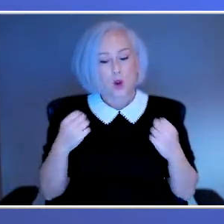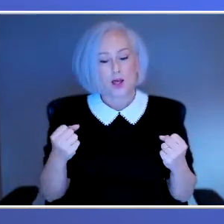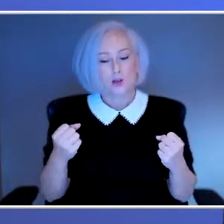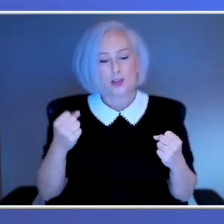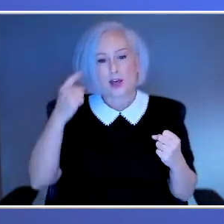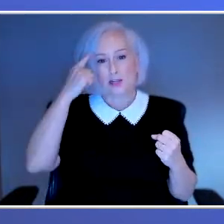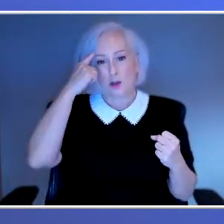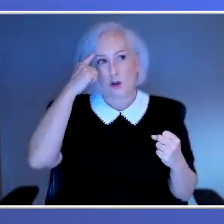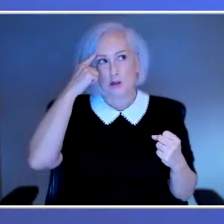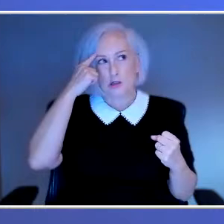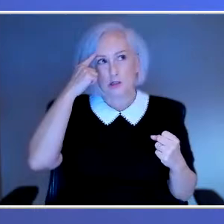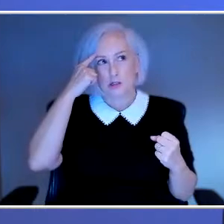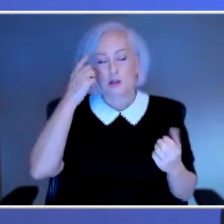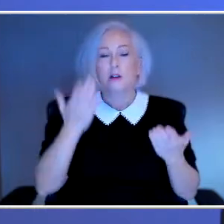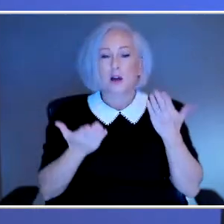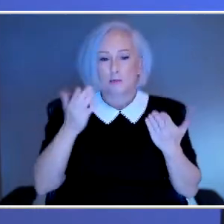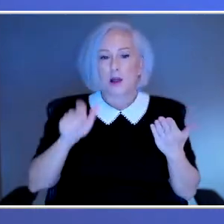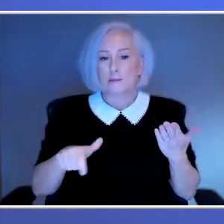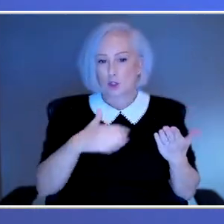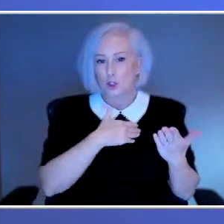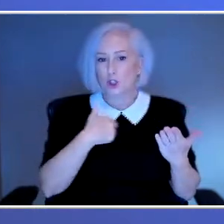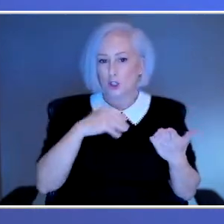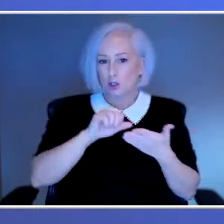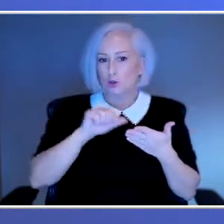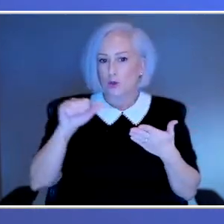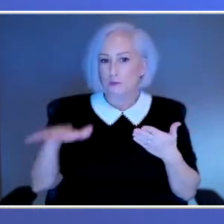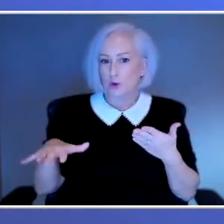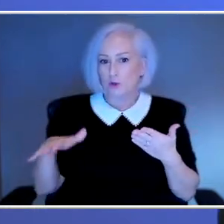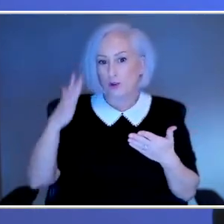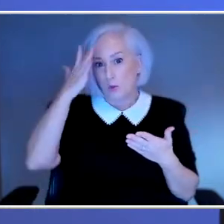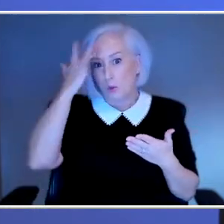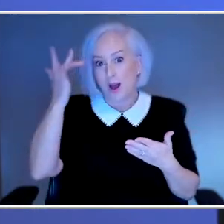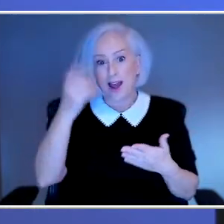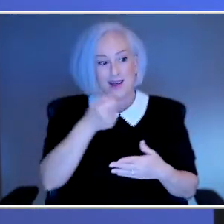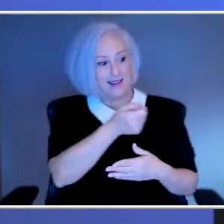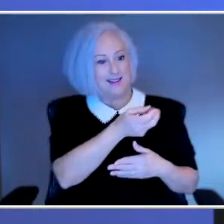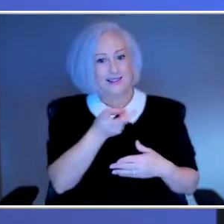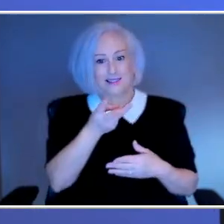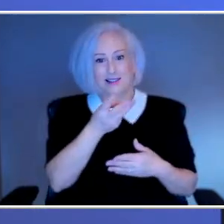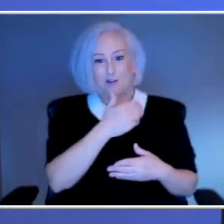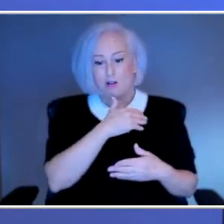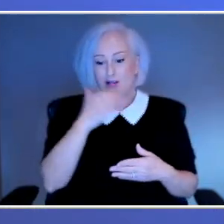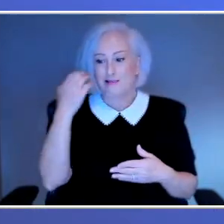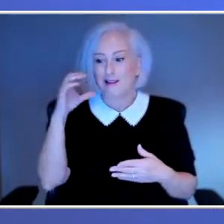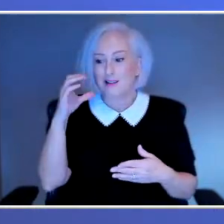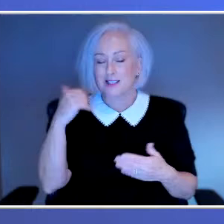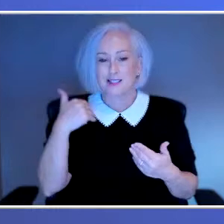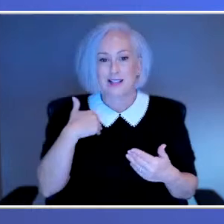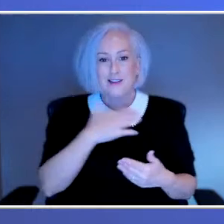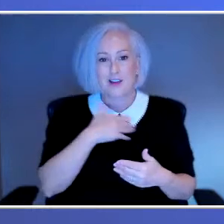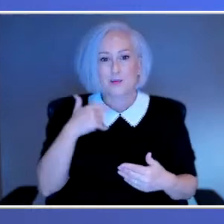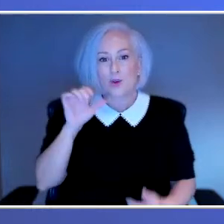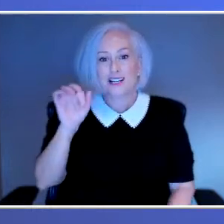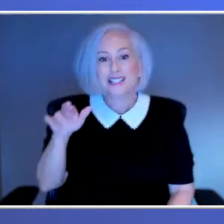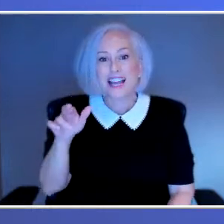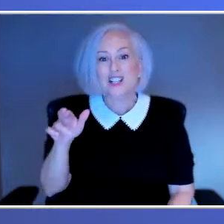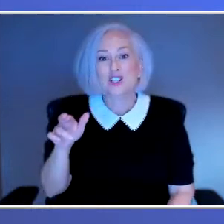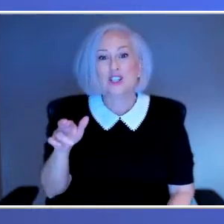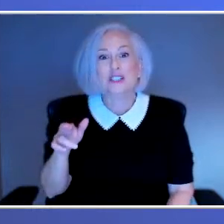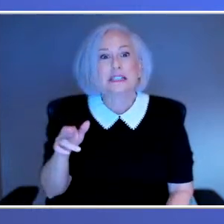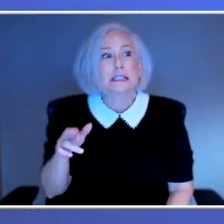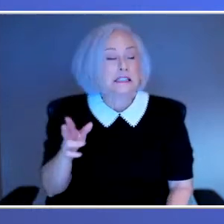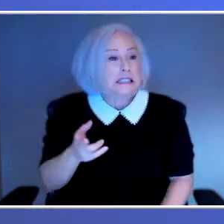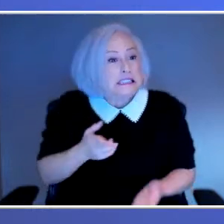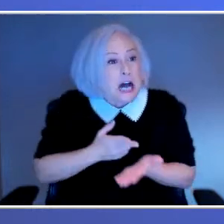this, because there were several cousins that already had the breast cancer. So it was, honestly, I was getting scared, thinking,